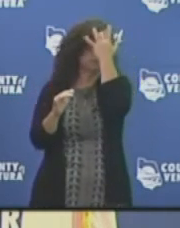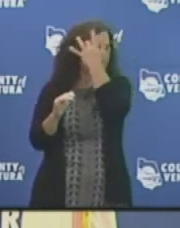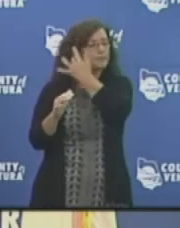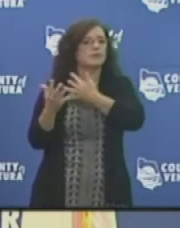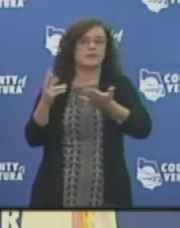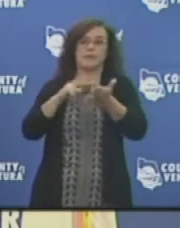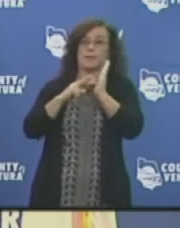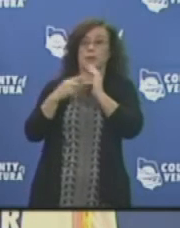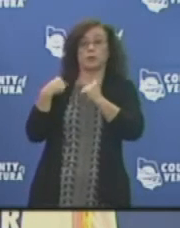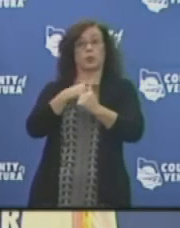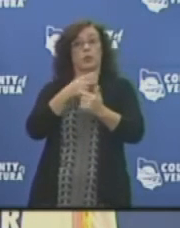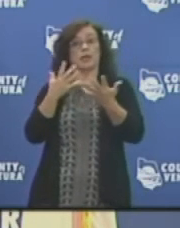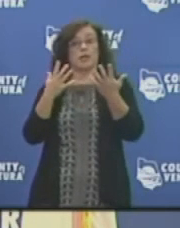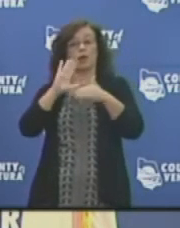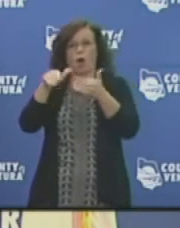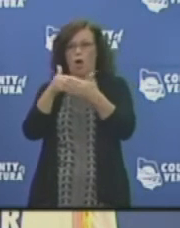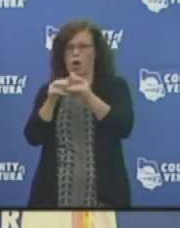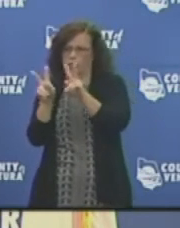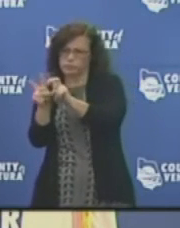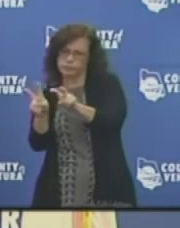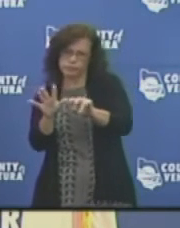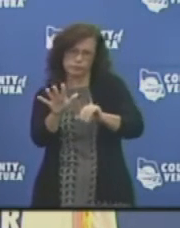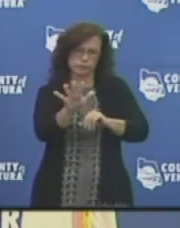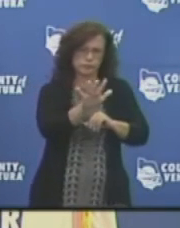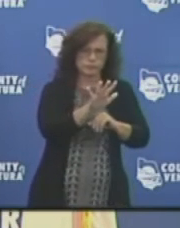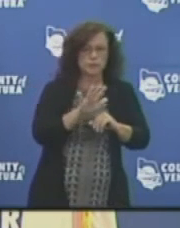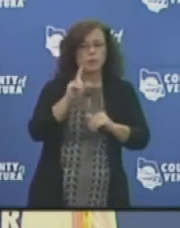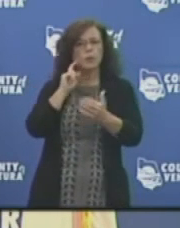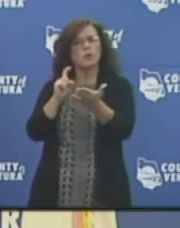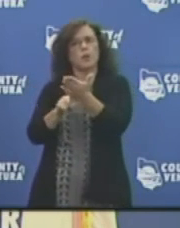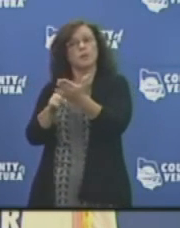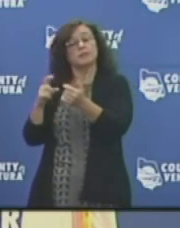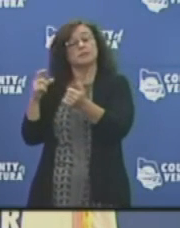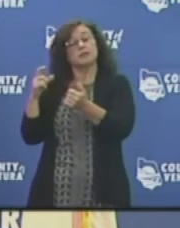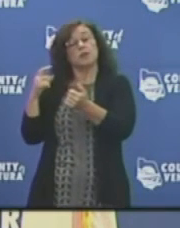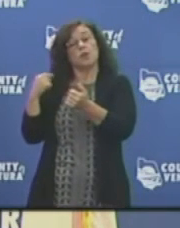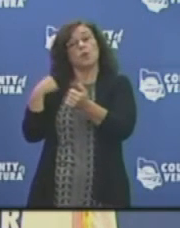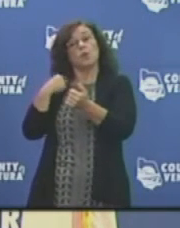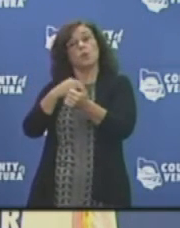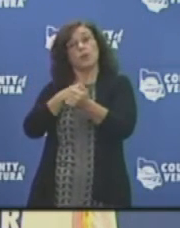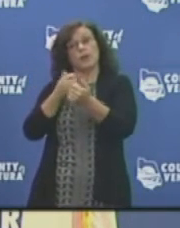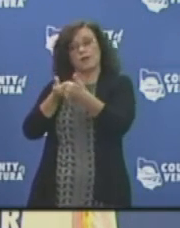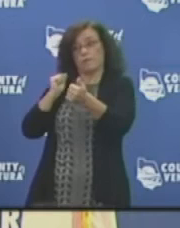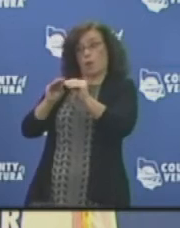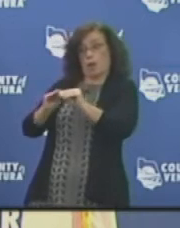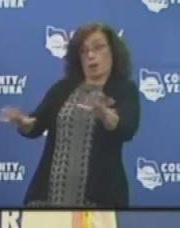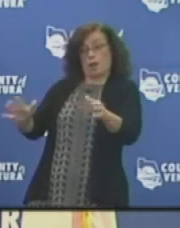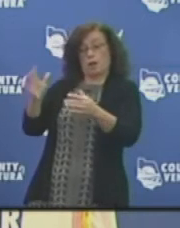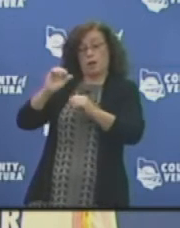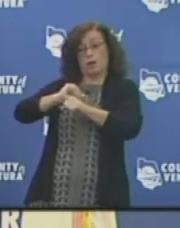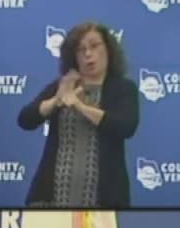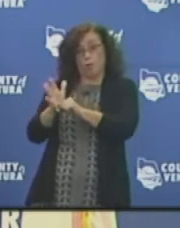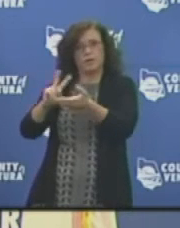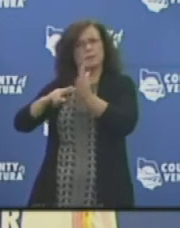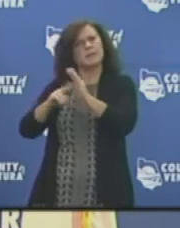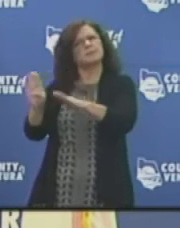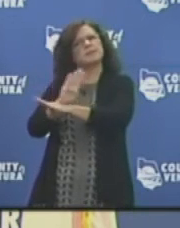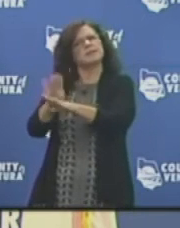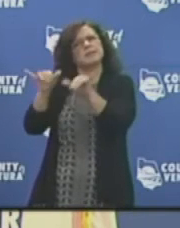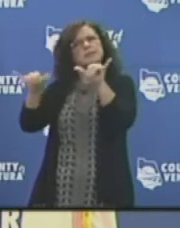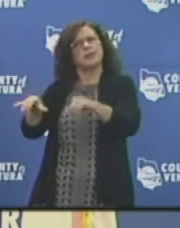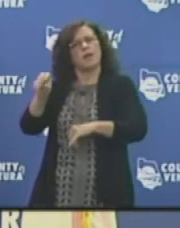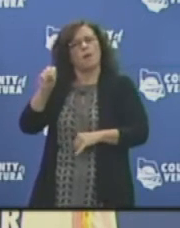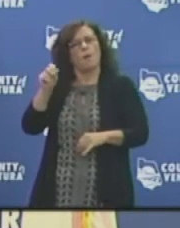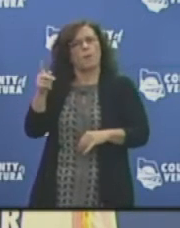businesses open. A new slogan I like is stay safe, stay open. I mean, we already have stay